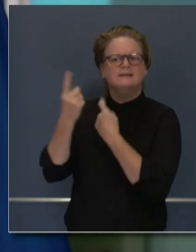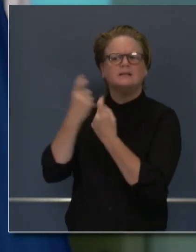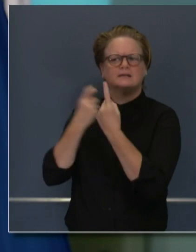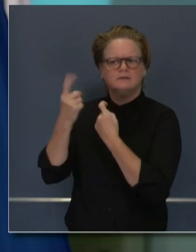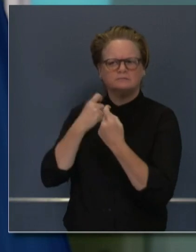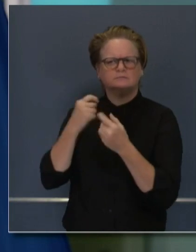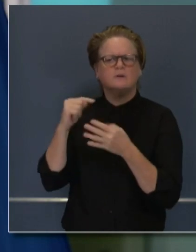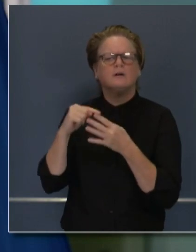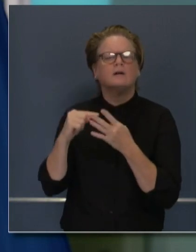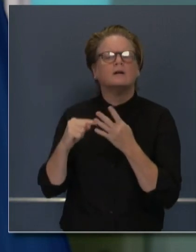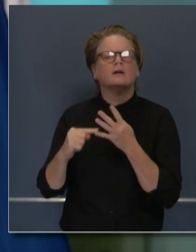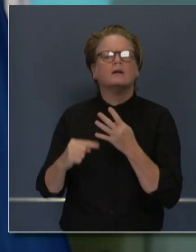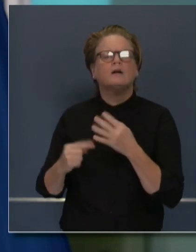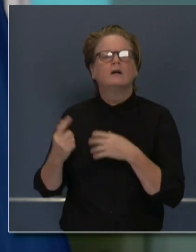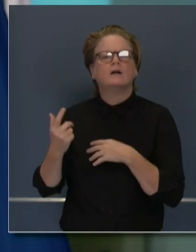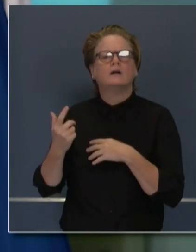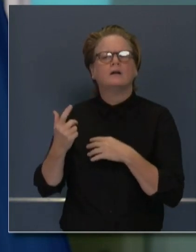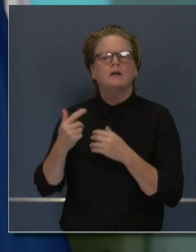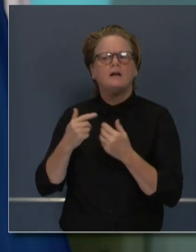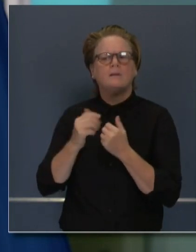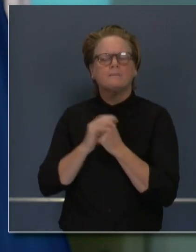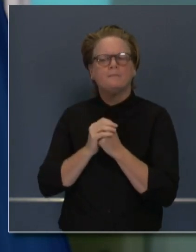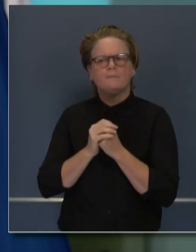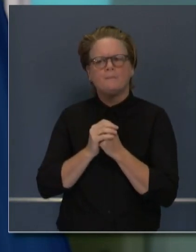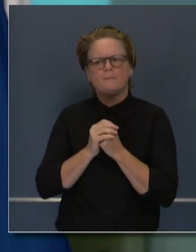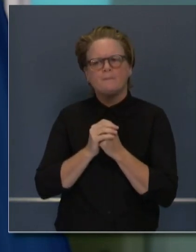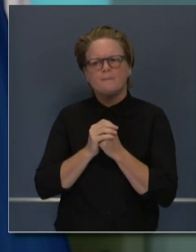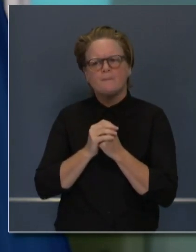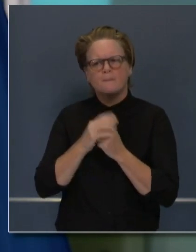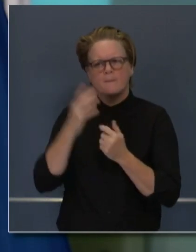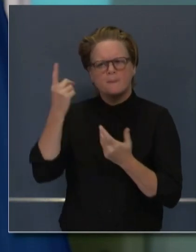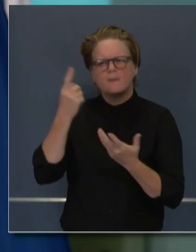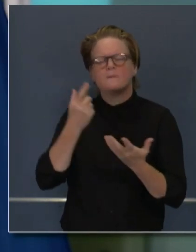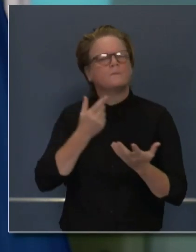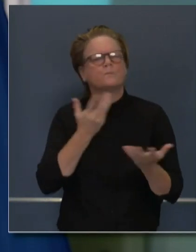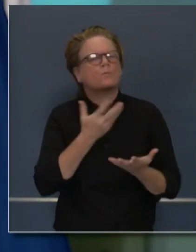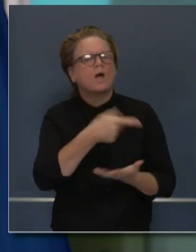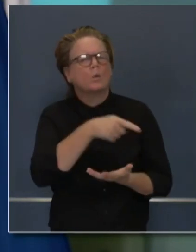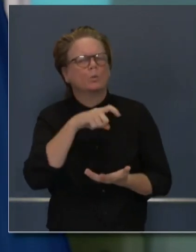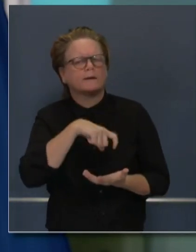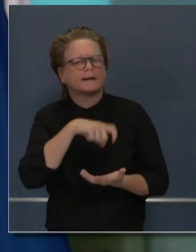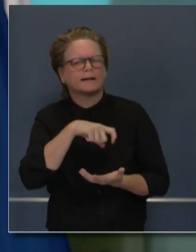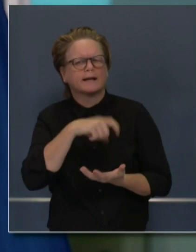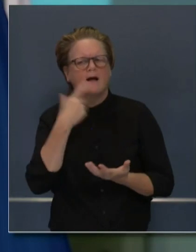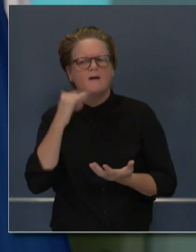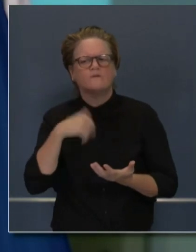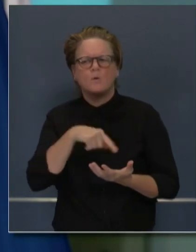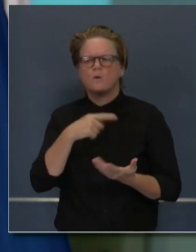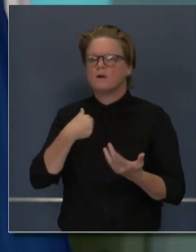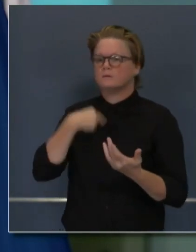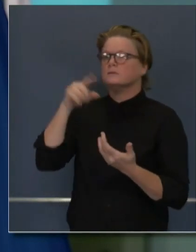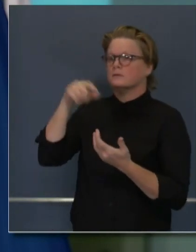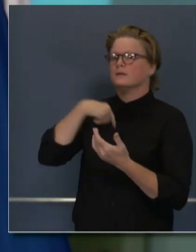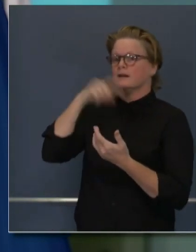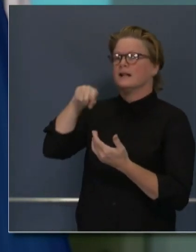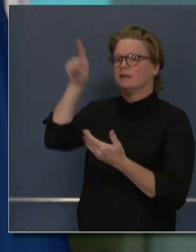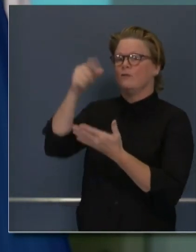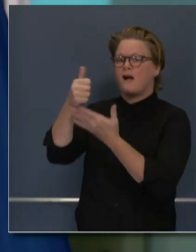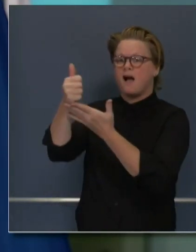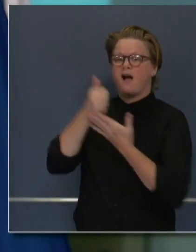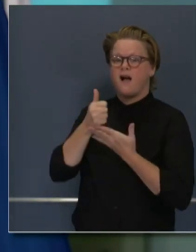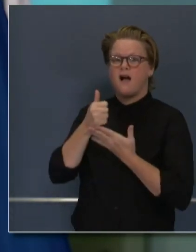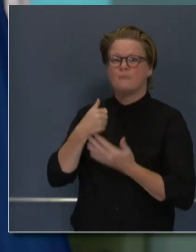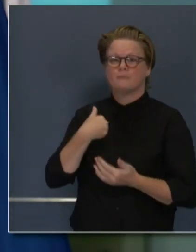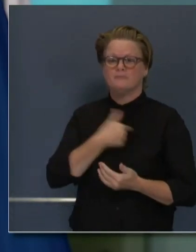we need as a state moving forward in terms of COVID relief. You may recall a number of months back, I think this state was the